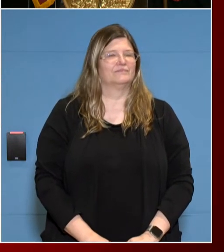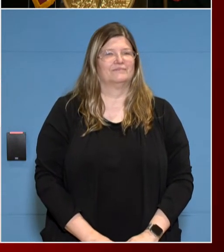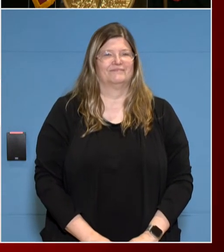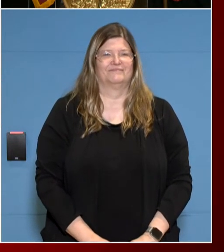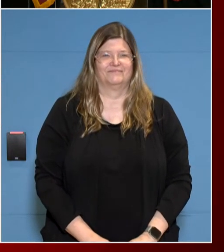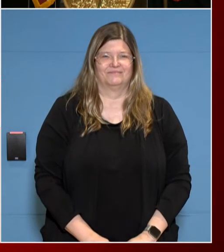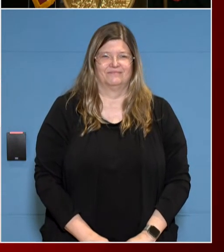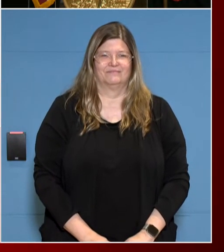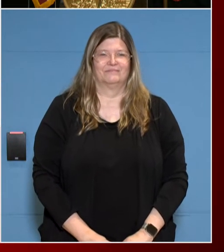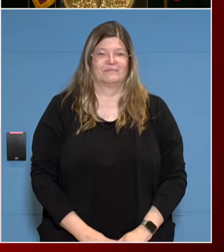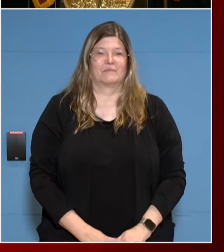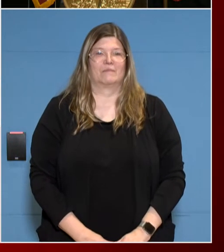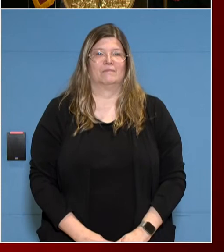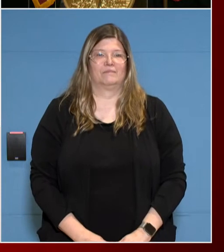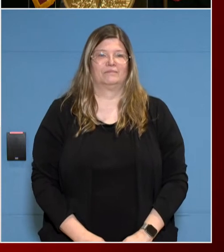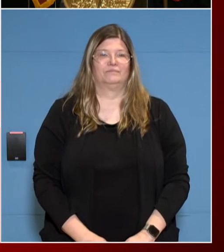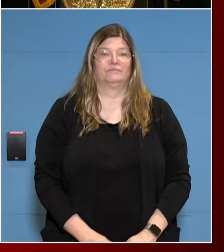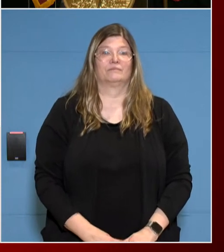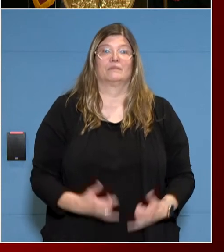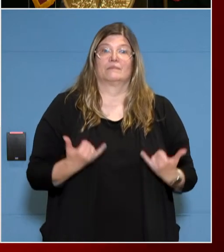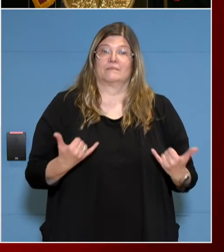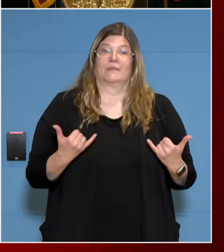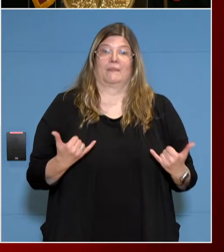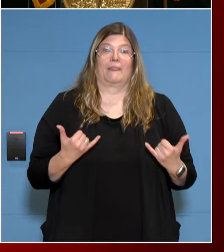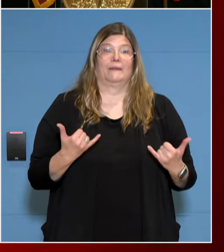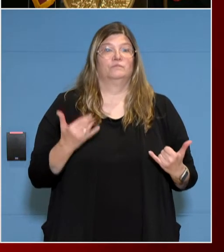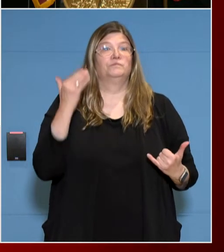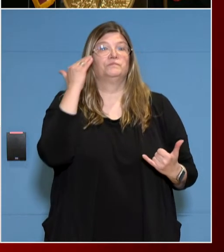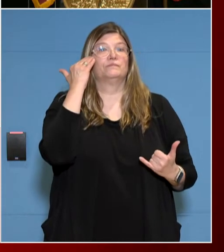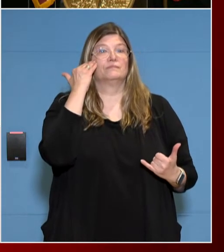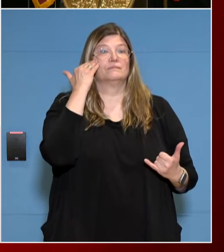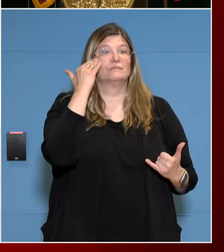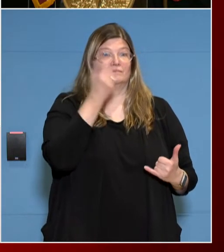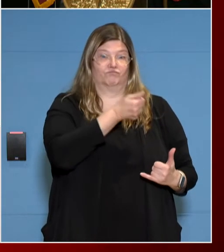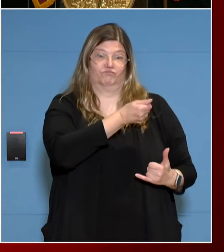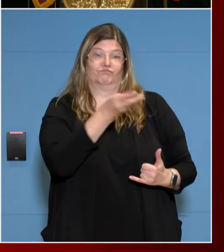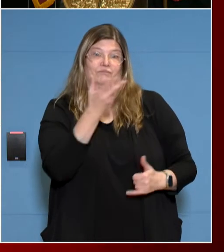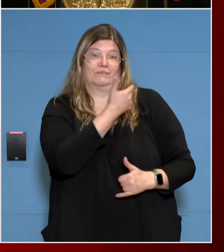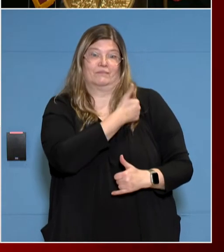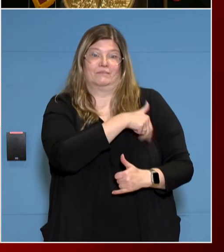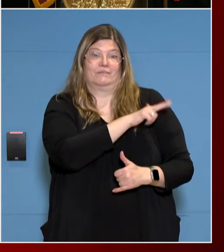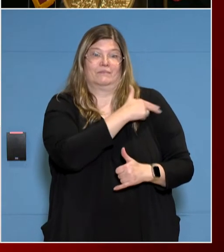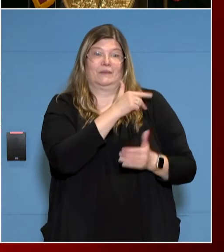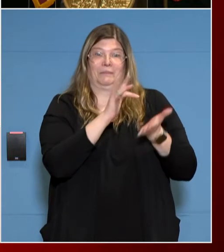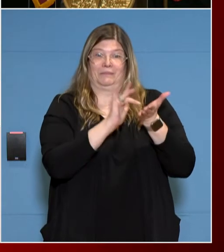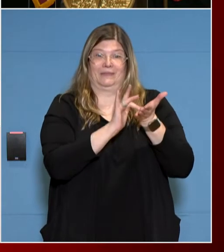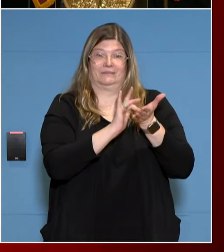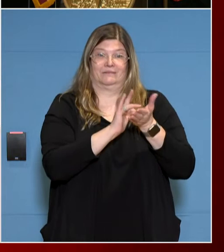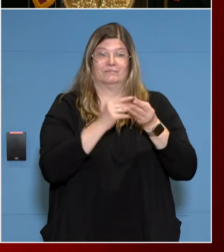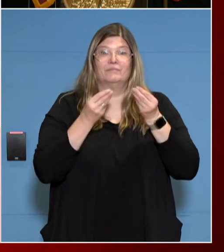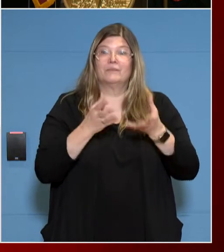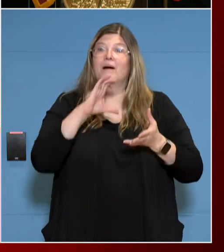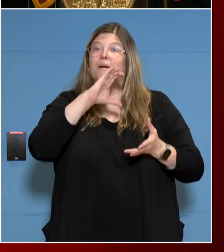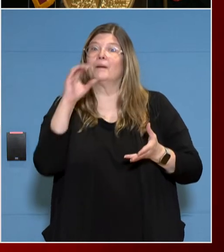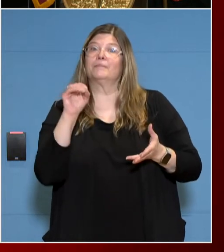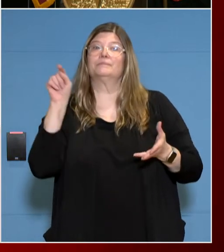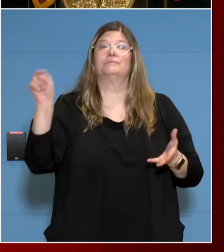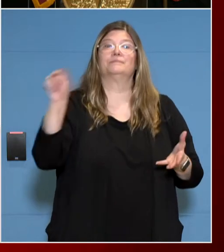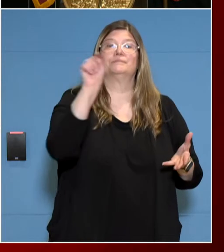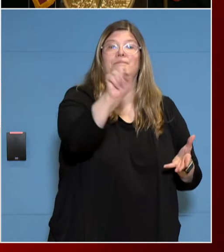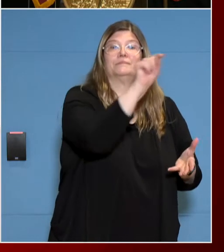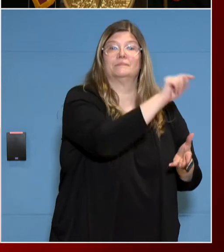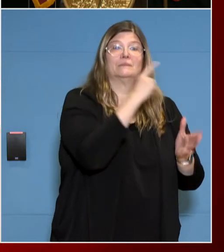Further, we also know that several of our hospitals and medical providers in the district, such as the one that we're in right now,